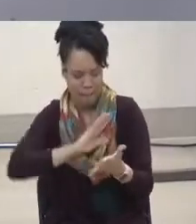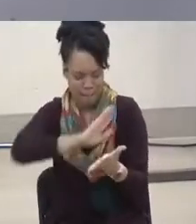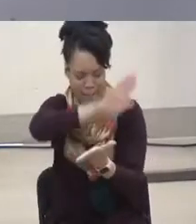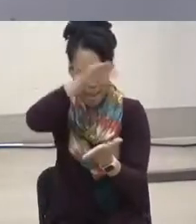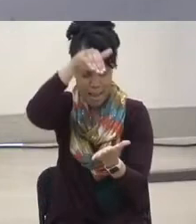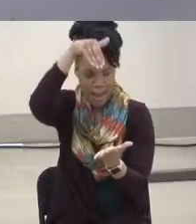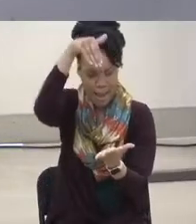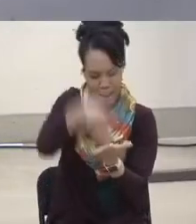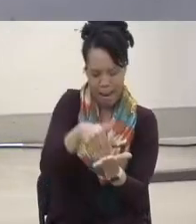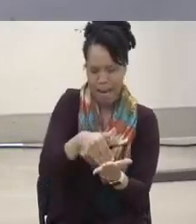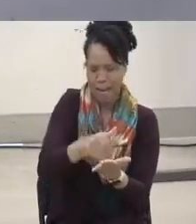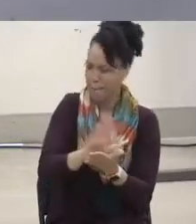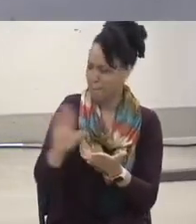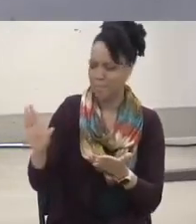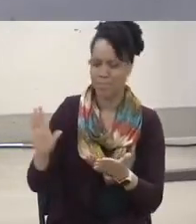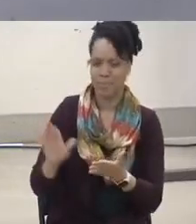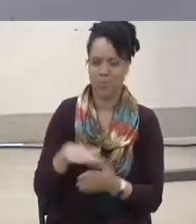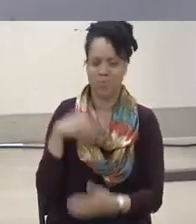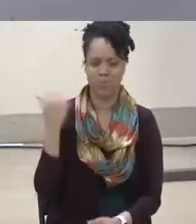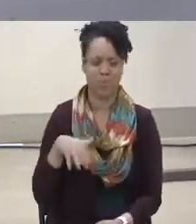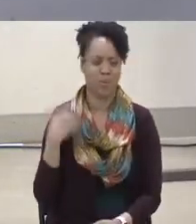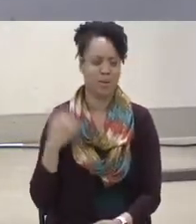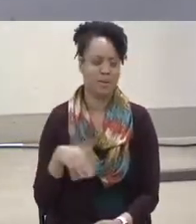yo estaré entre ellos. Ooh.